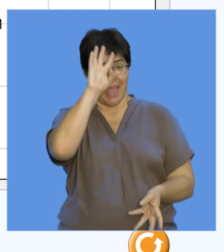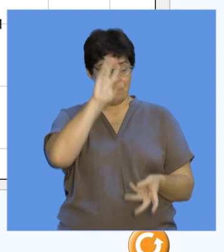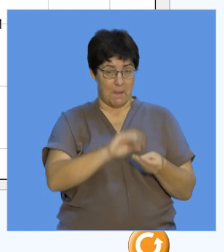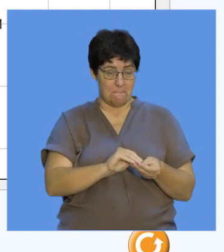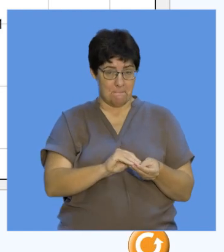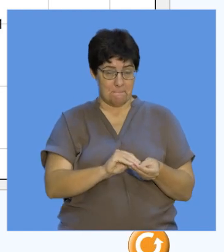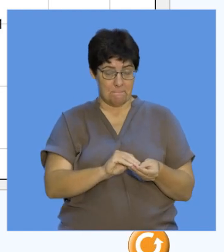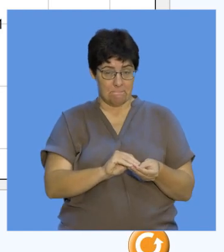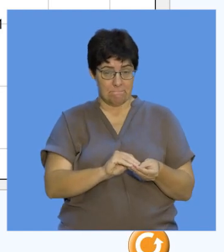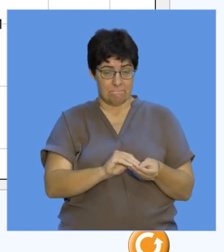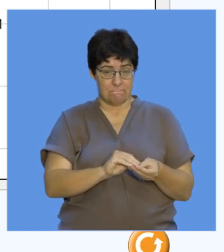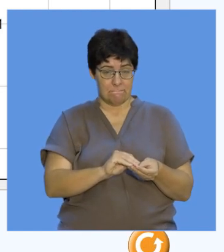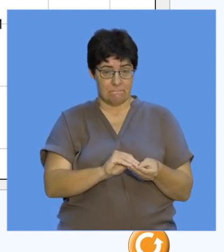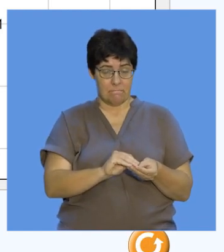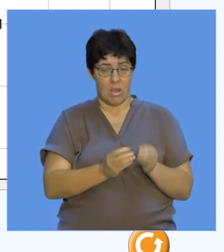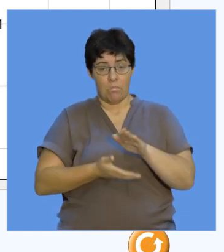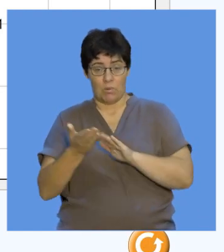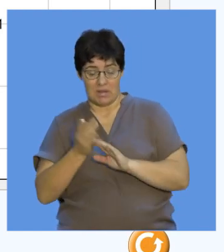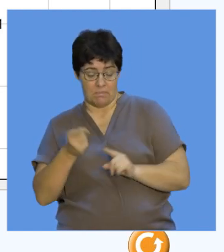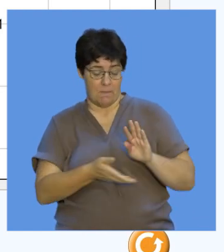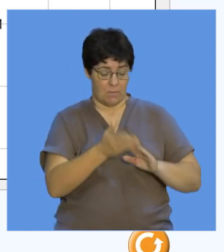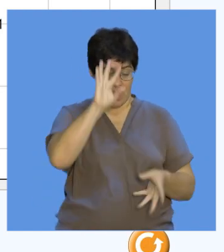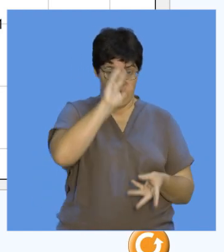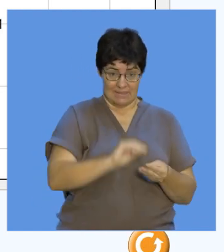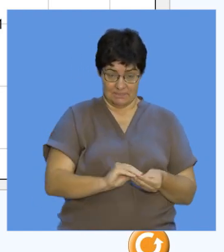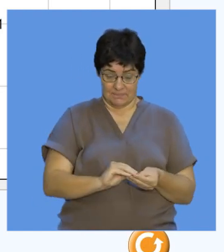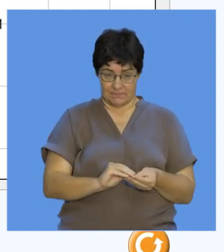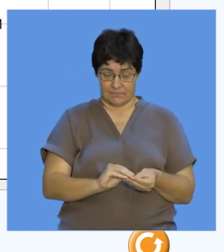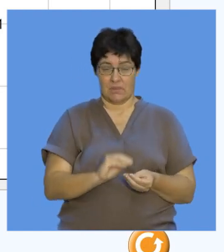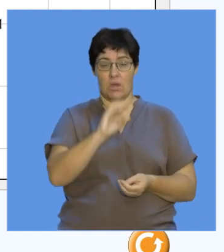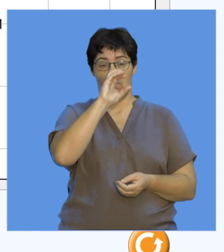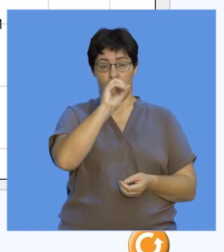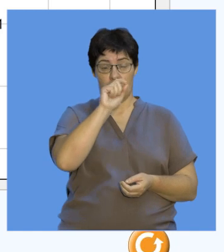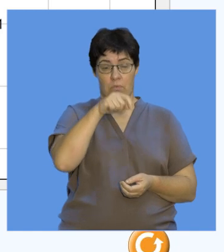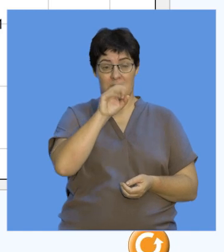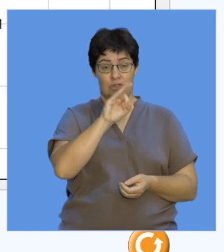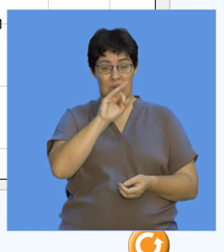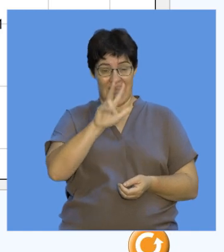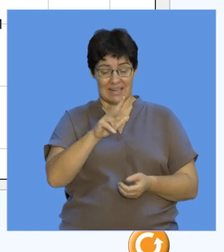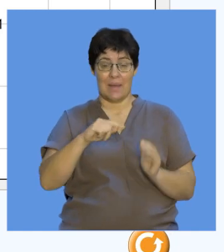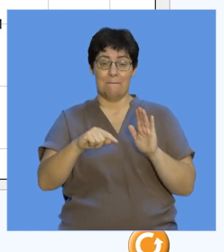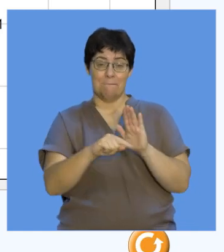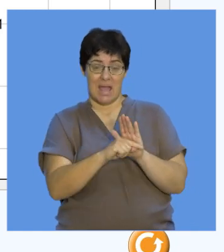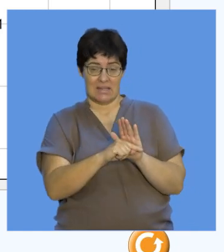two momentums together, so I'm going to go 0.38 minus